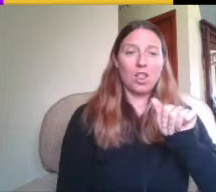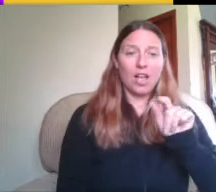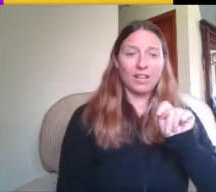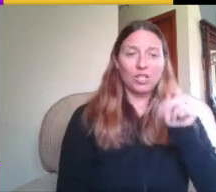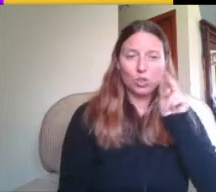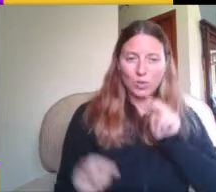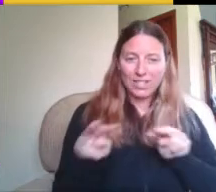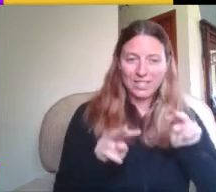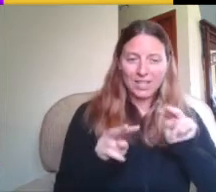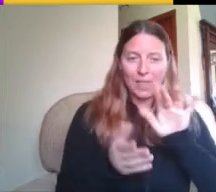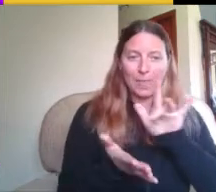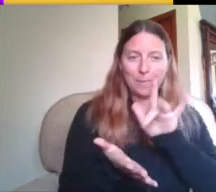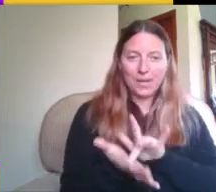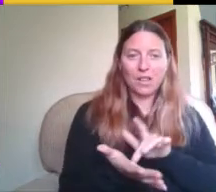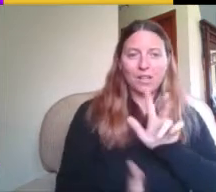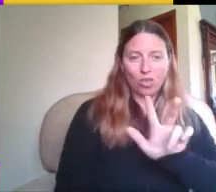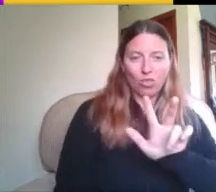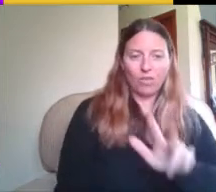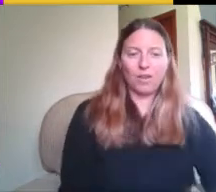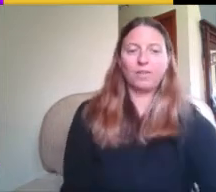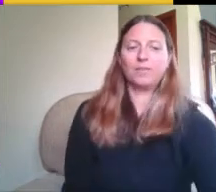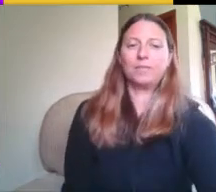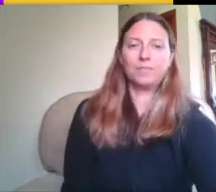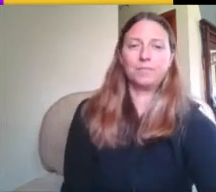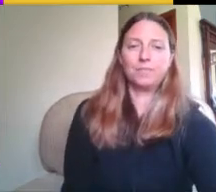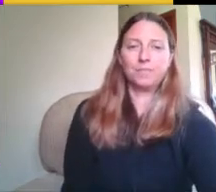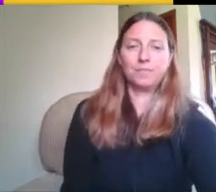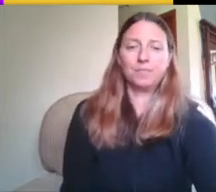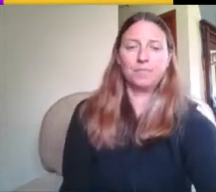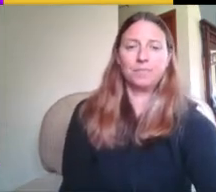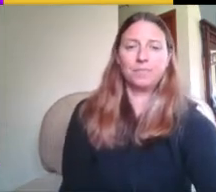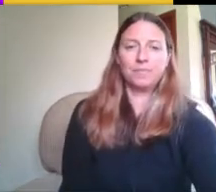see that in the middle is 3.